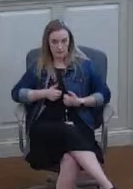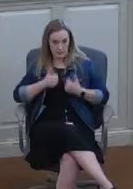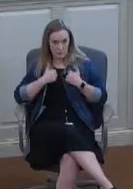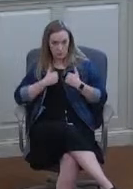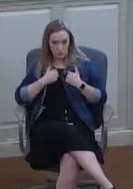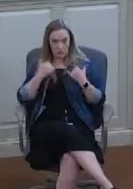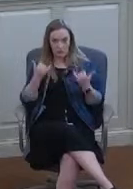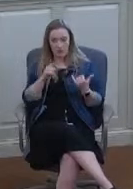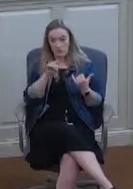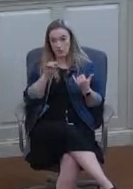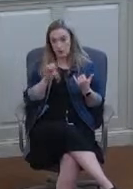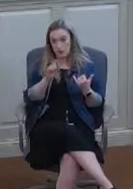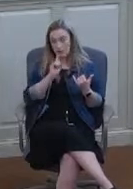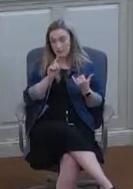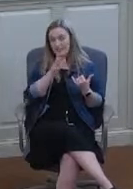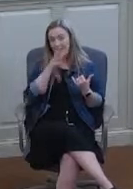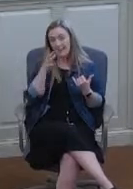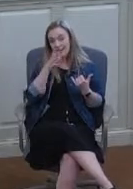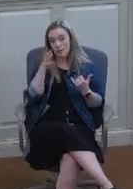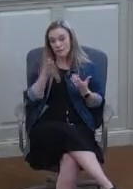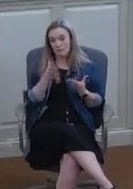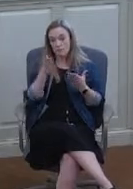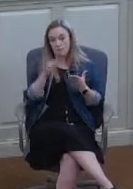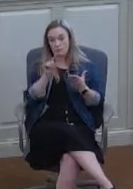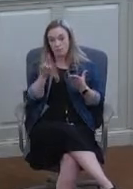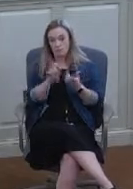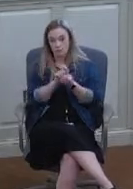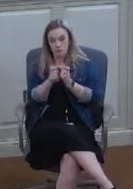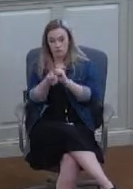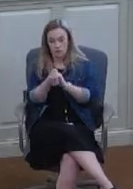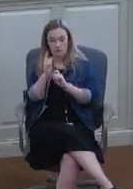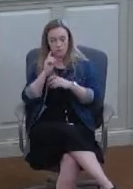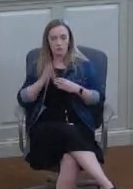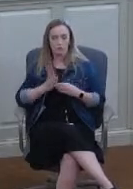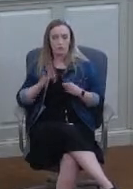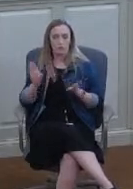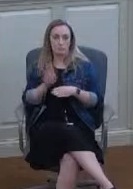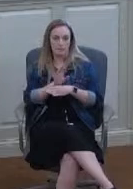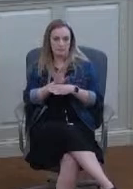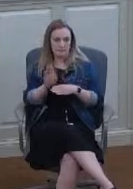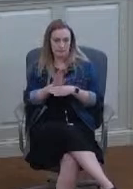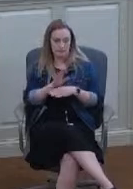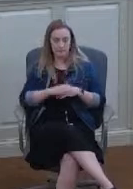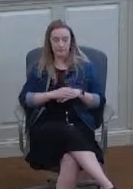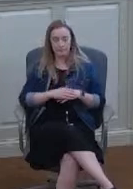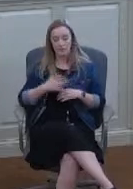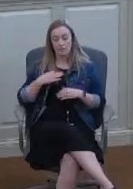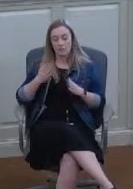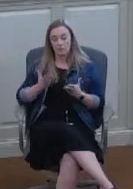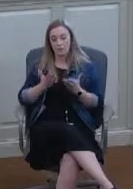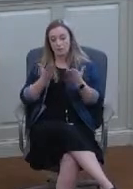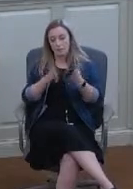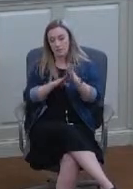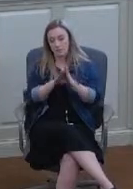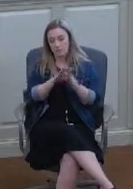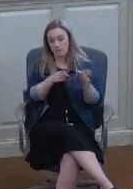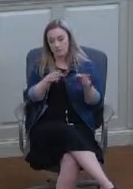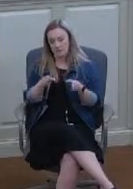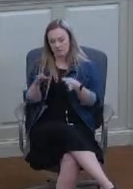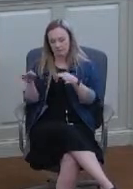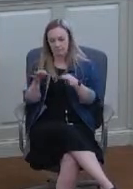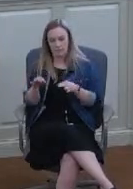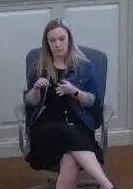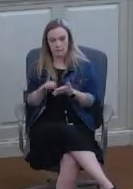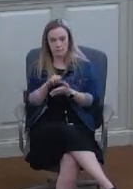is agriculture, and the proposed zoning change request was general business. The applicant submitted a development plan that's pretty much outlined on